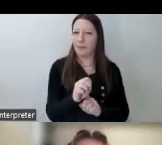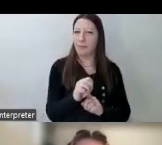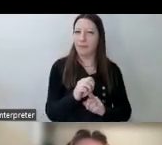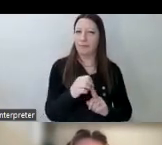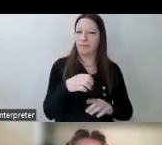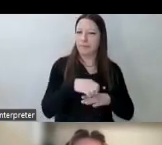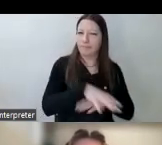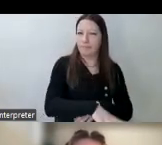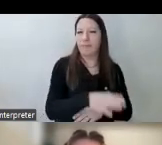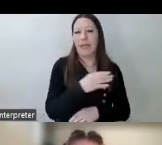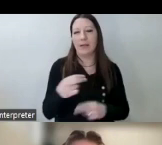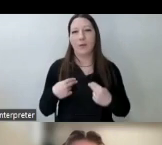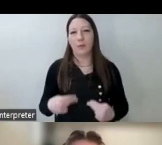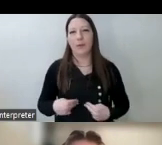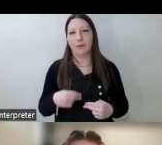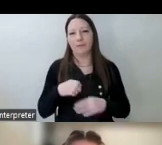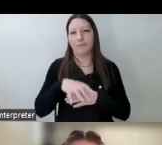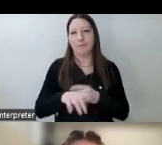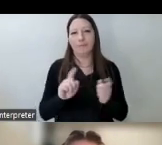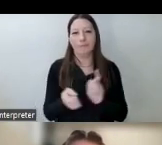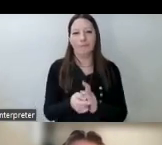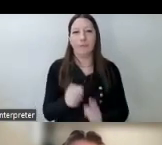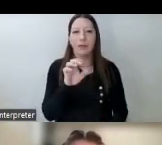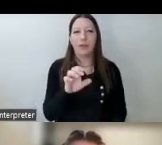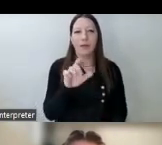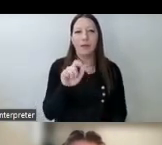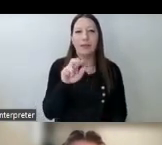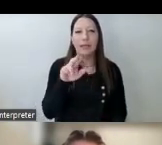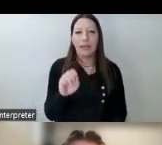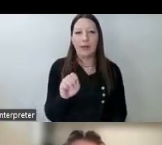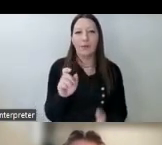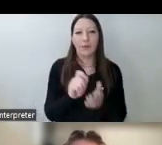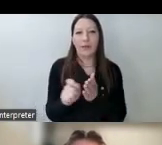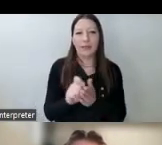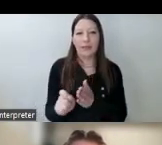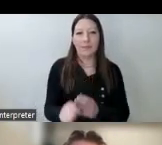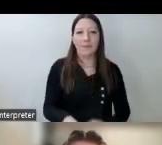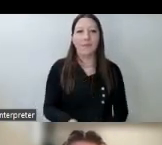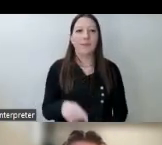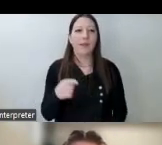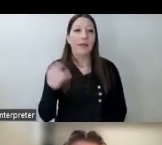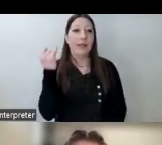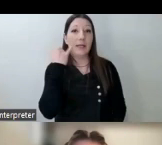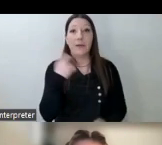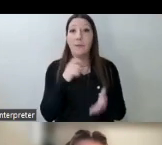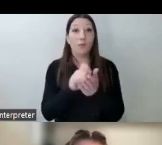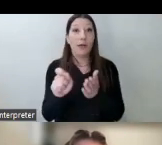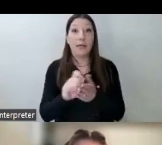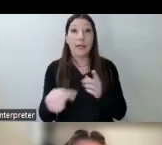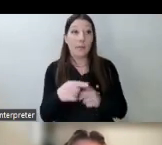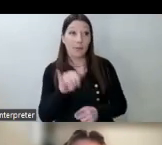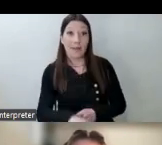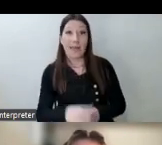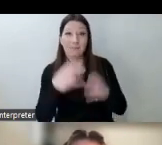writes, "In writing about the backwoods and the rural, white, working class culture found there, I'm not being nostalgic, reaching